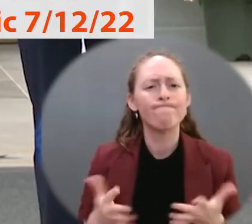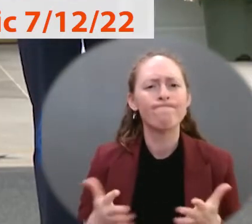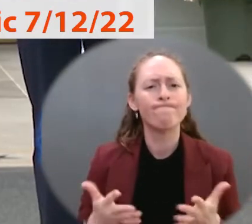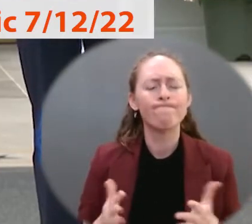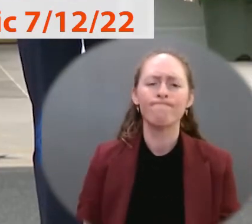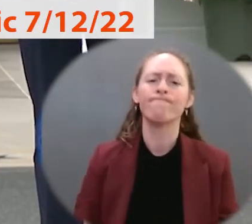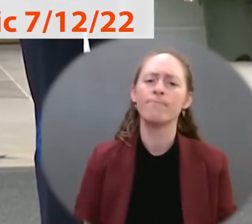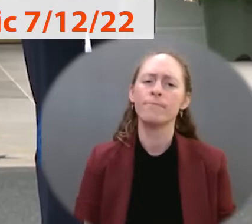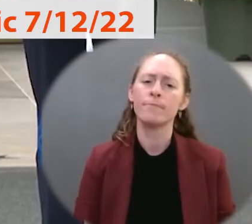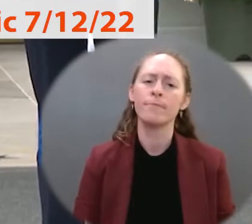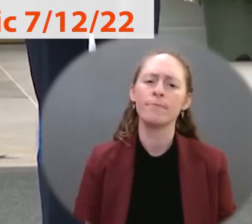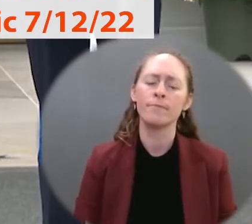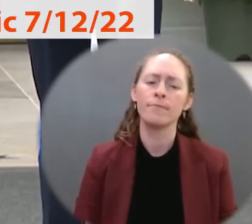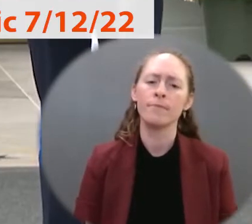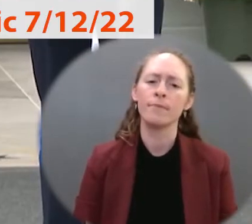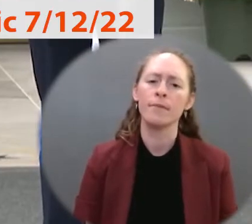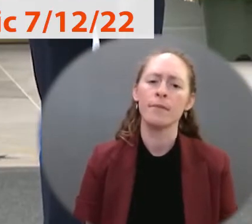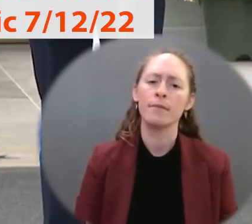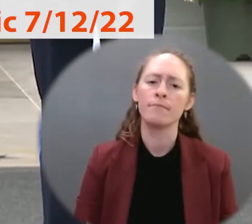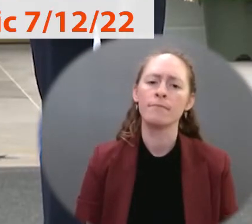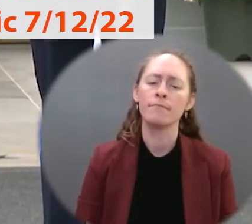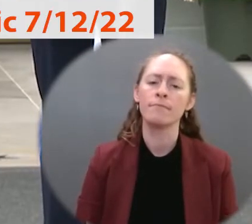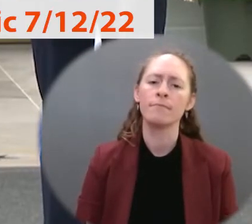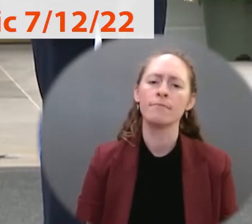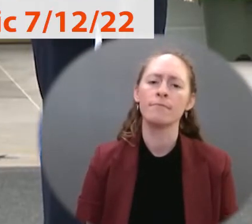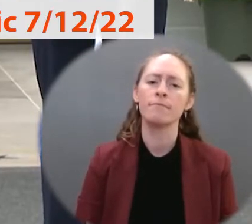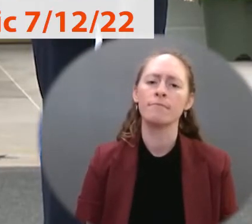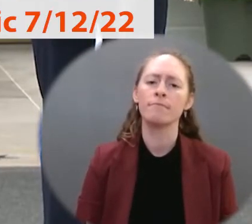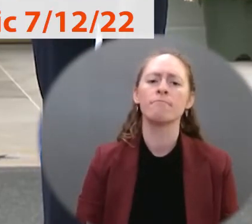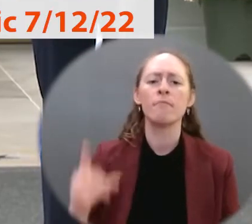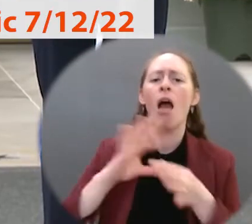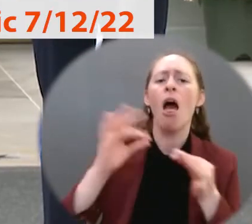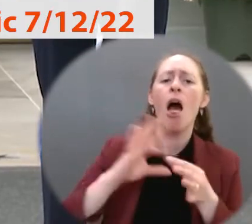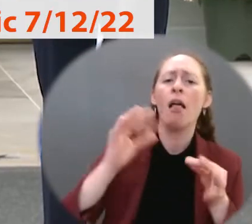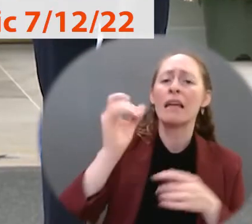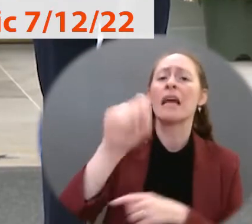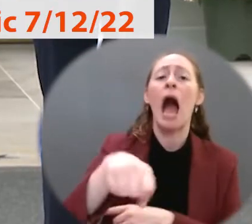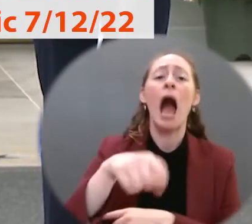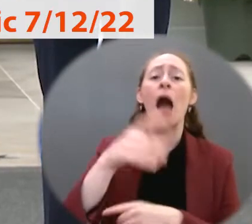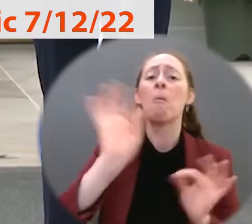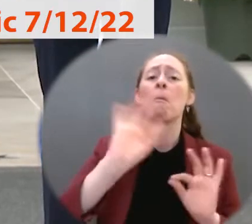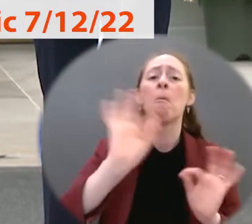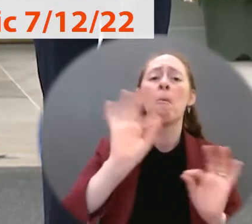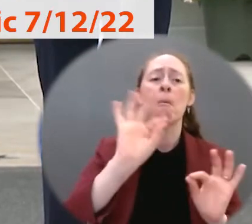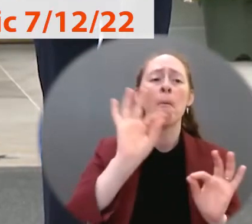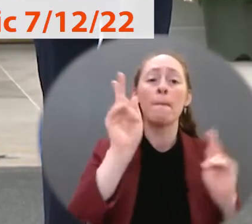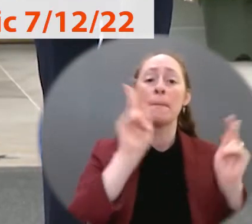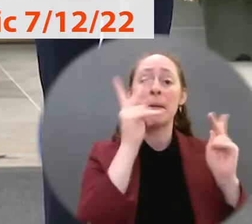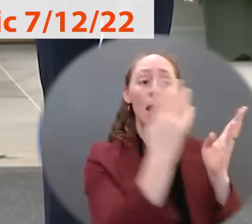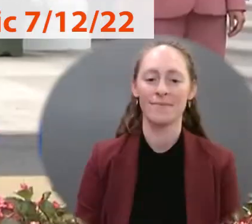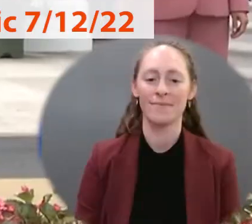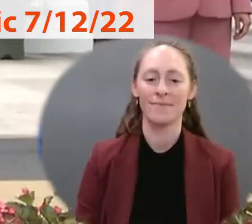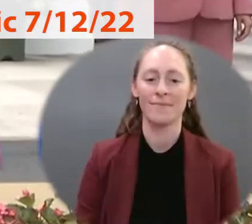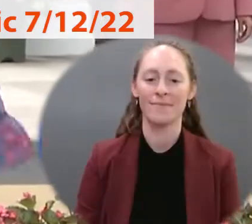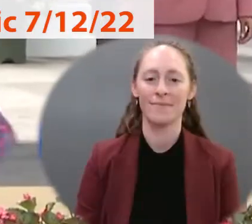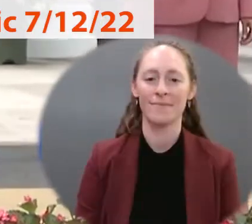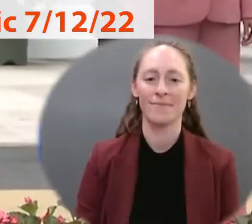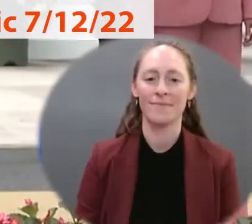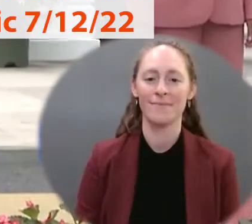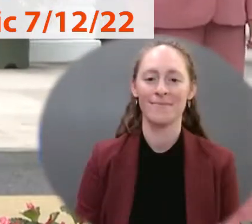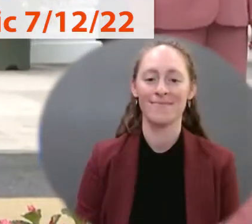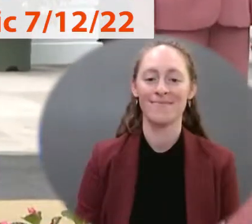rope line. I said, hell, I'm going to sit down and eat with y'all. And so you're stuck with me. So enjoy the day.